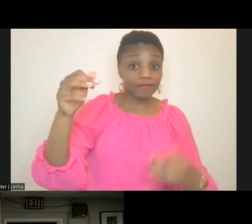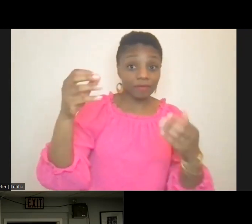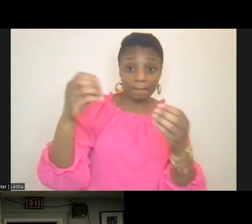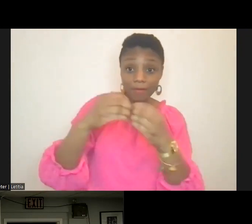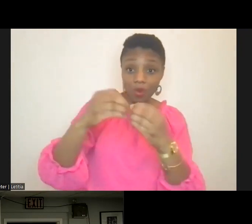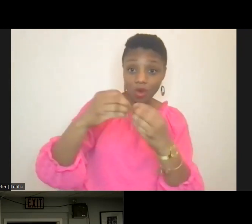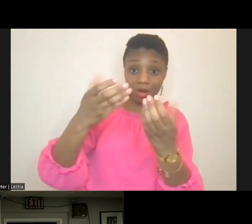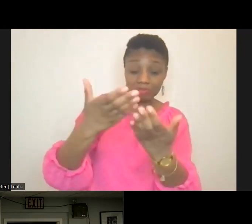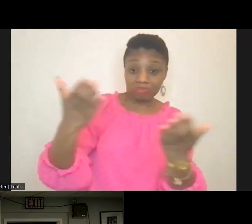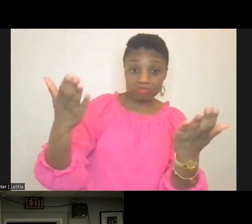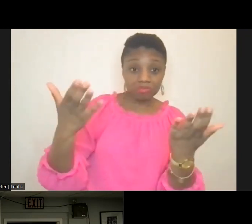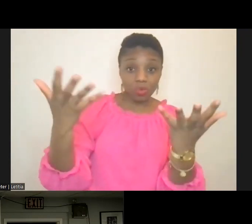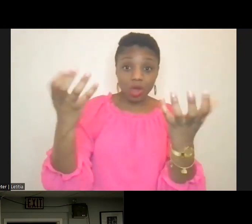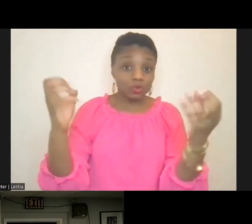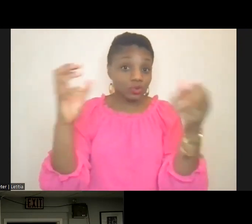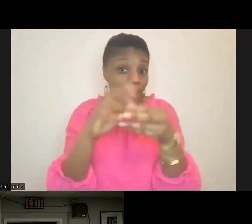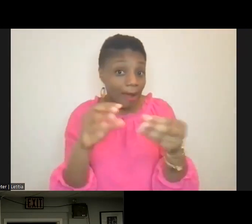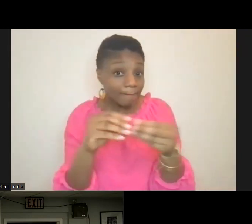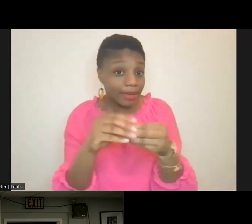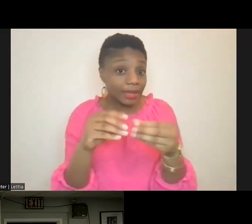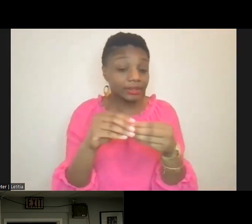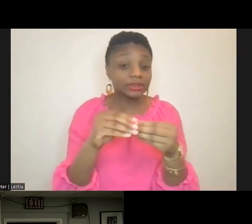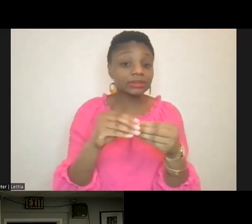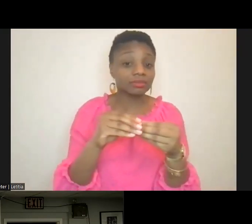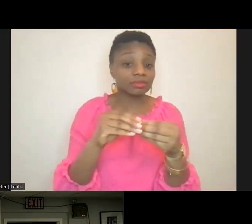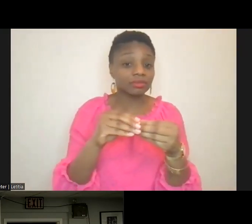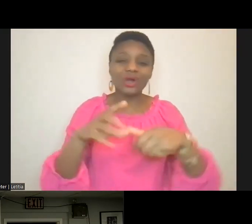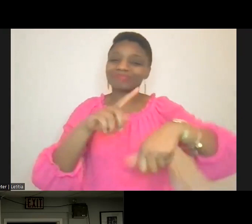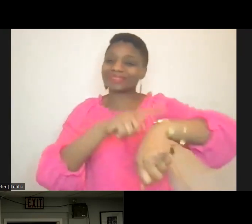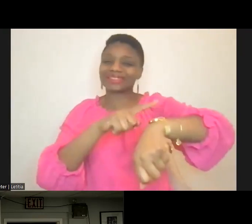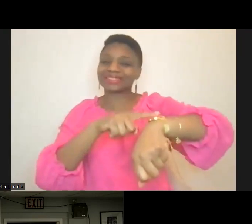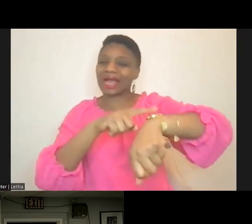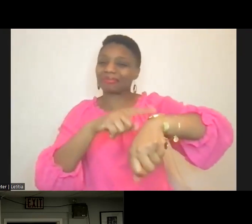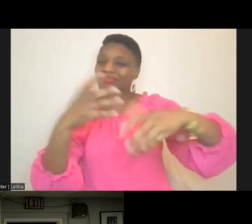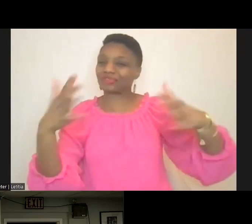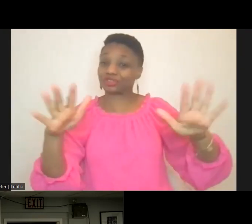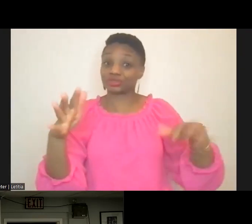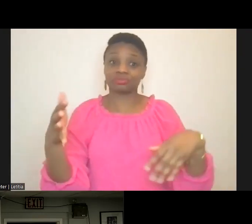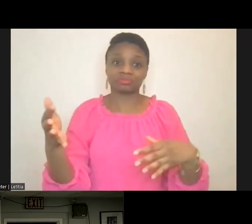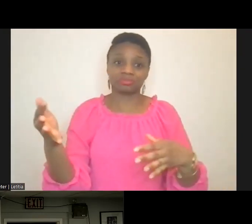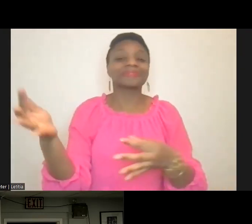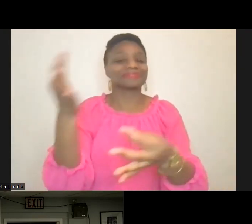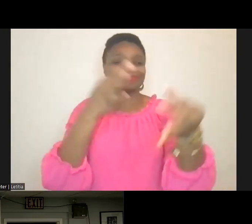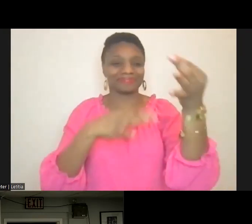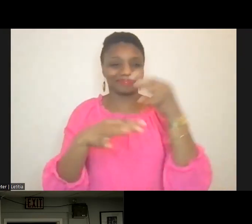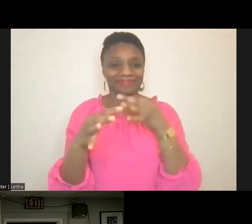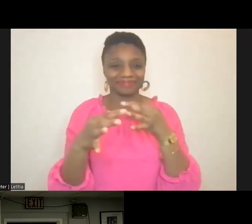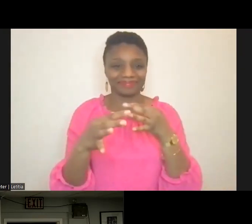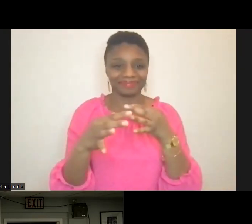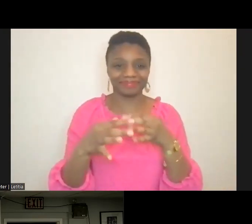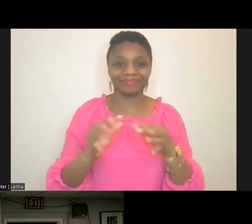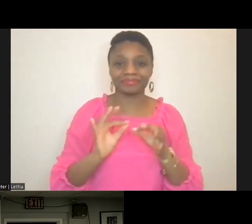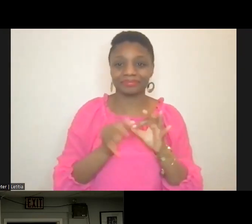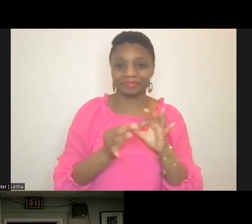to make another comment or, oh, actually, we're almost at time. So I will turn it back to you. Thank you. Thanks, Kessel.